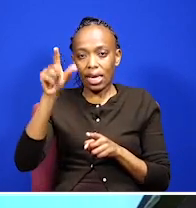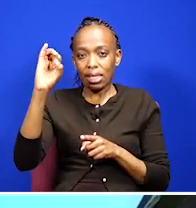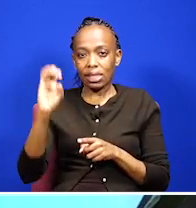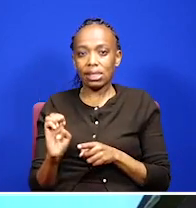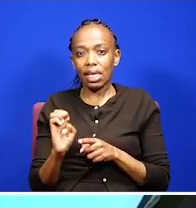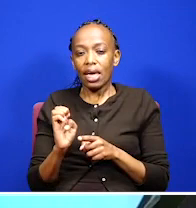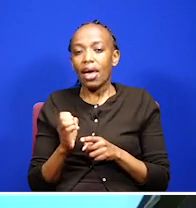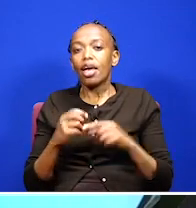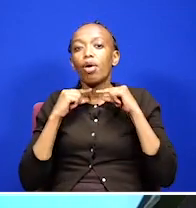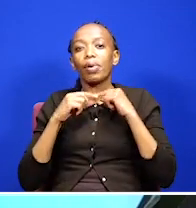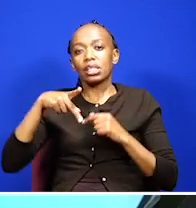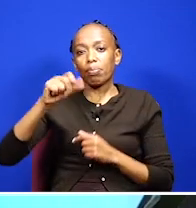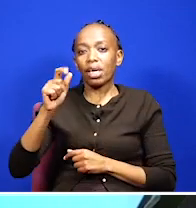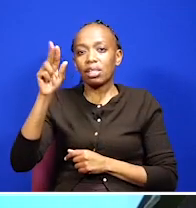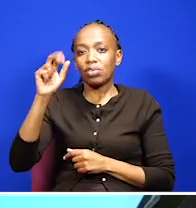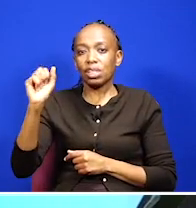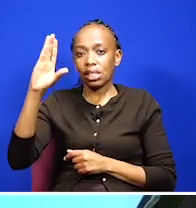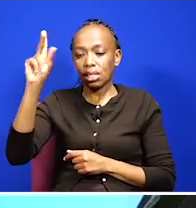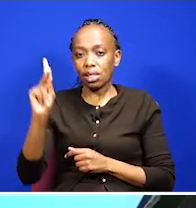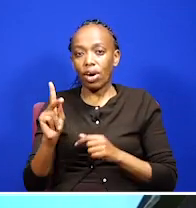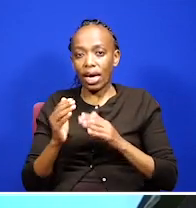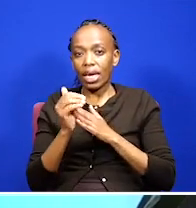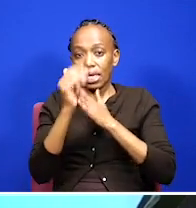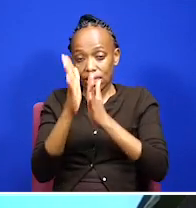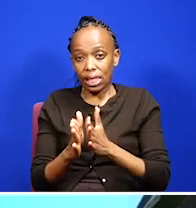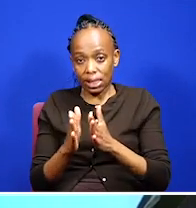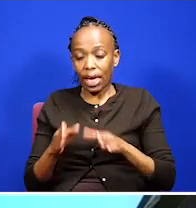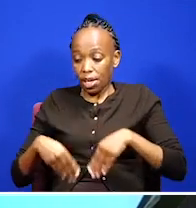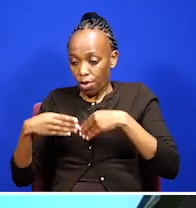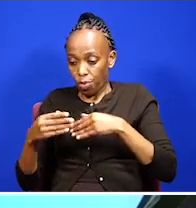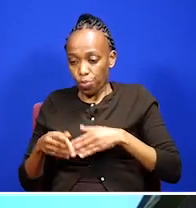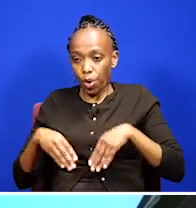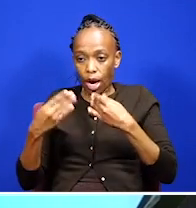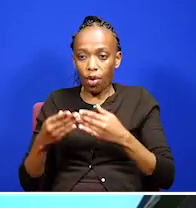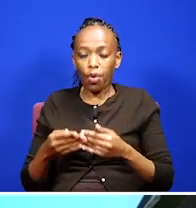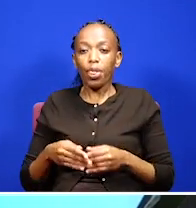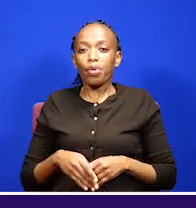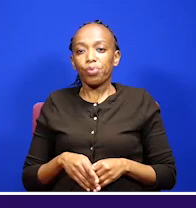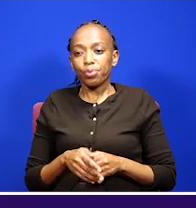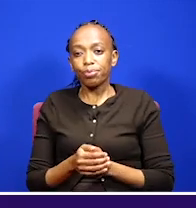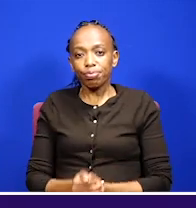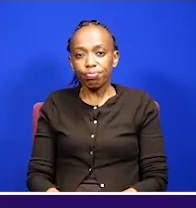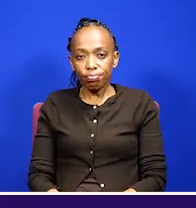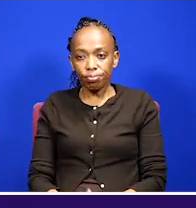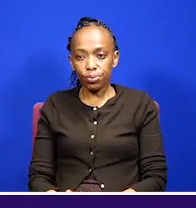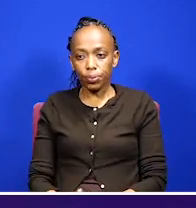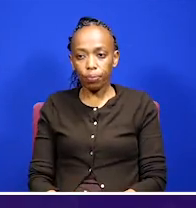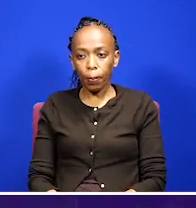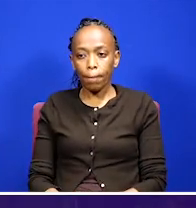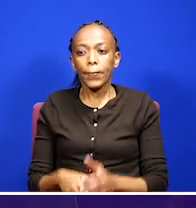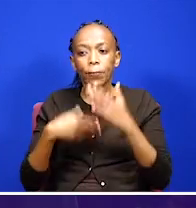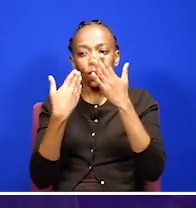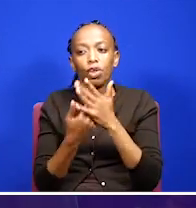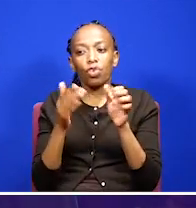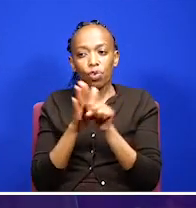Pastor Patrick are going to be our worship leaders. I want to hand over now to our worship team. And so Alice, over to you.